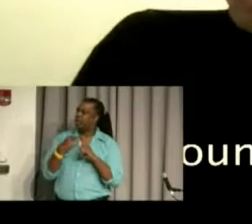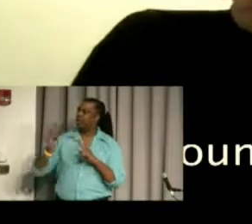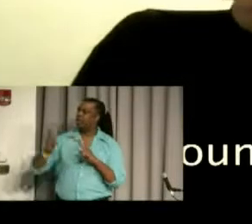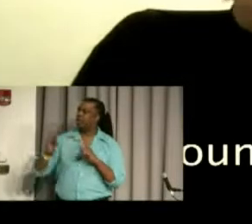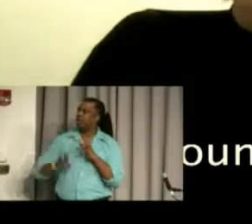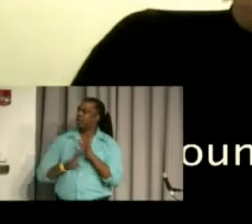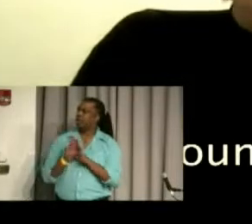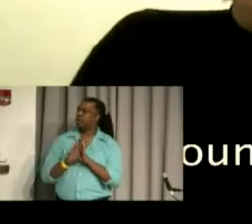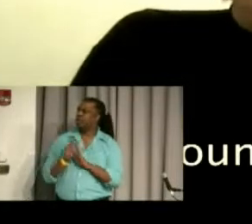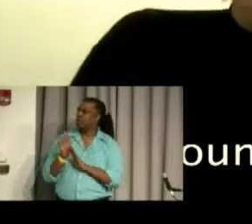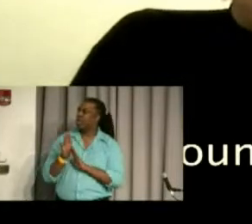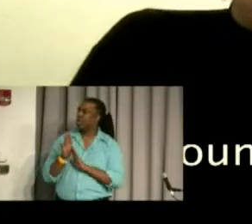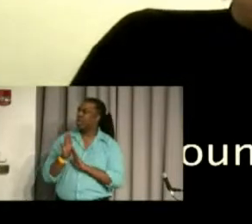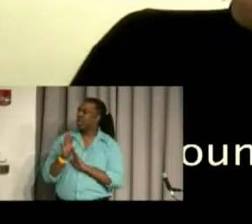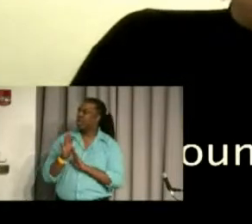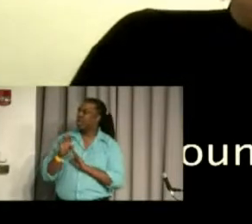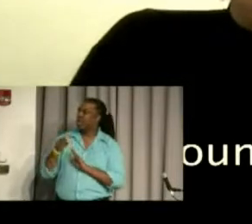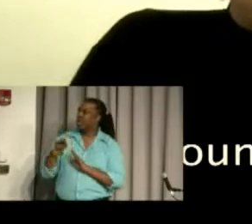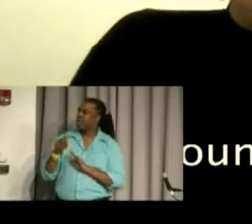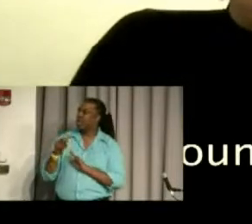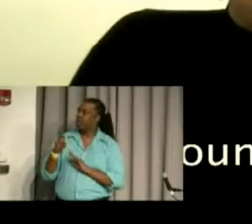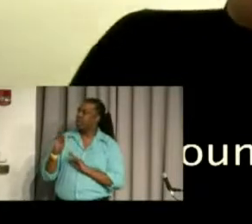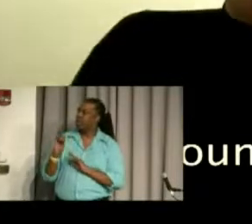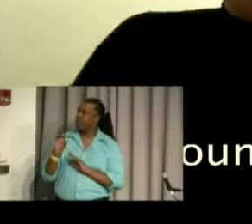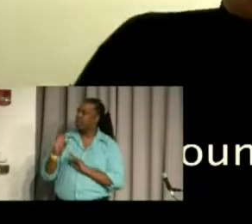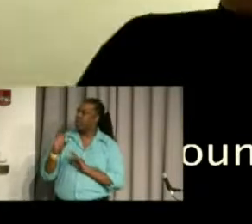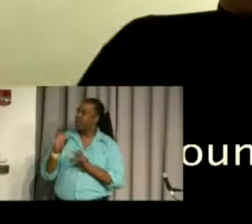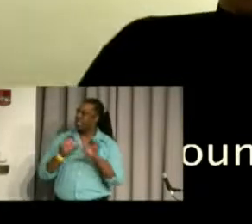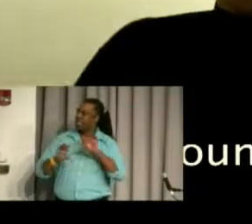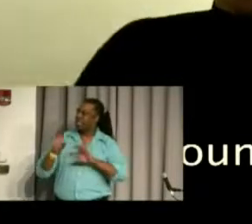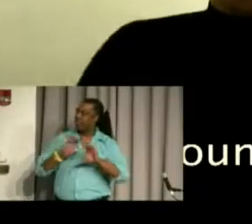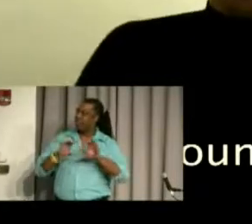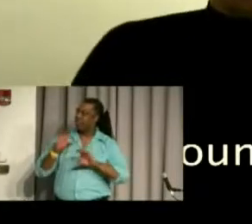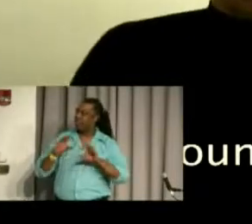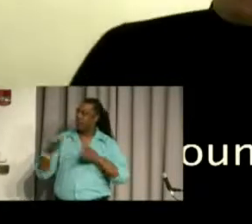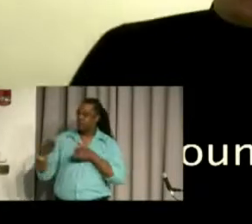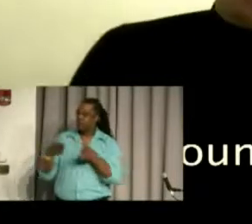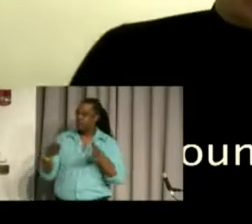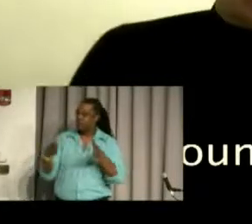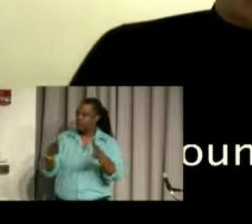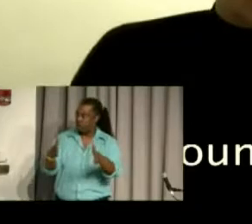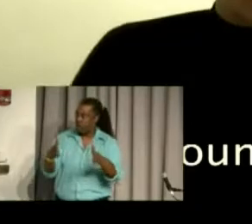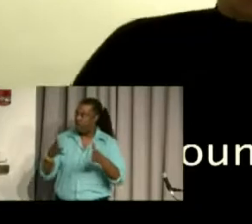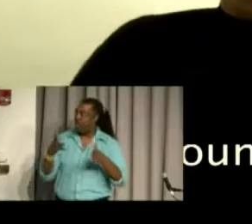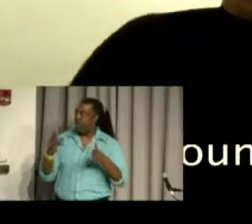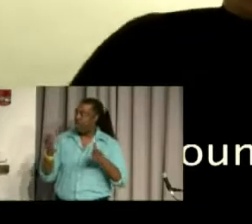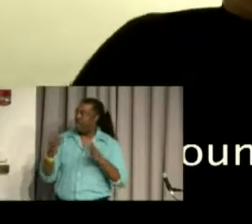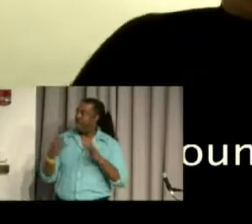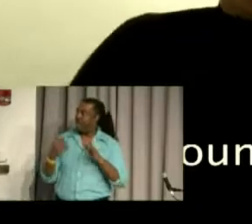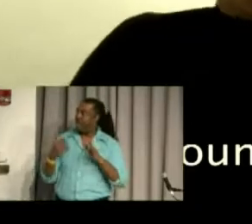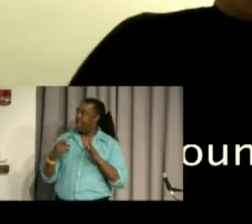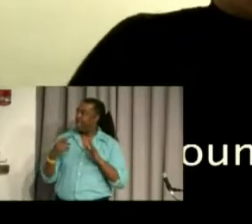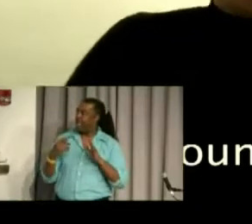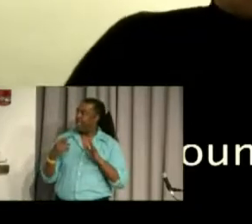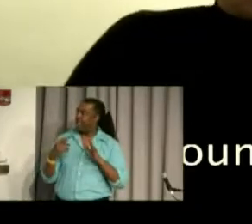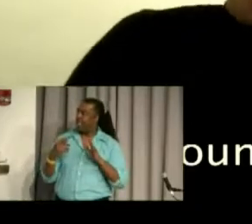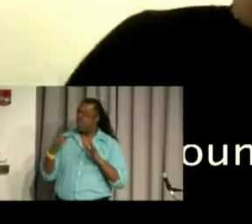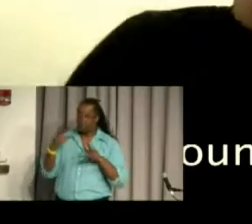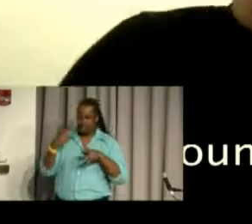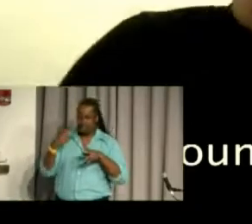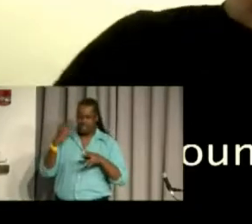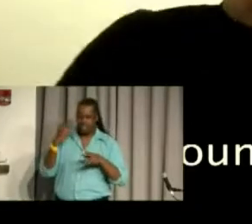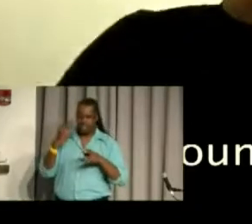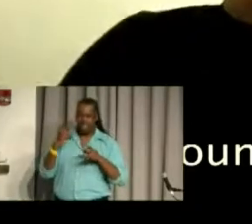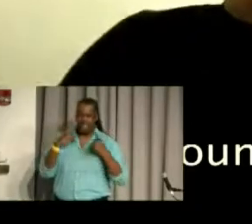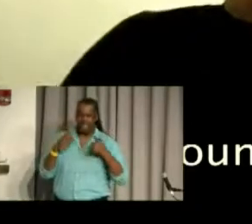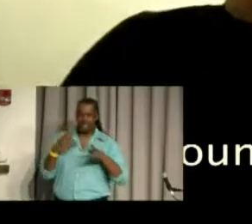development of this petrochemical corridor and acknowledged that, you know, it's Cancer Alley,